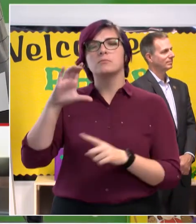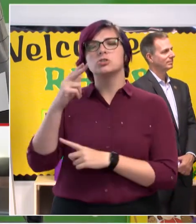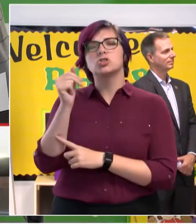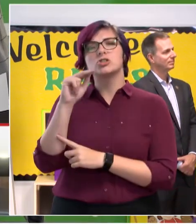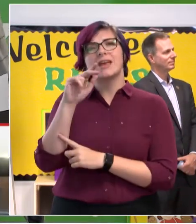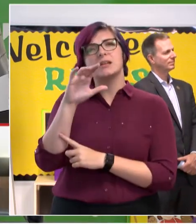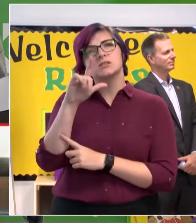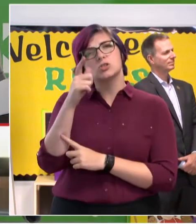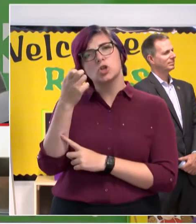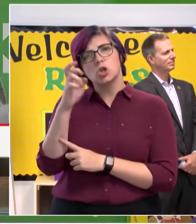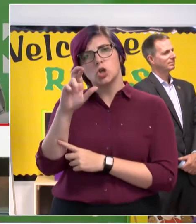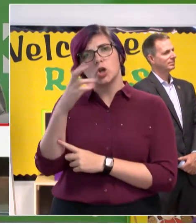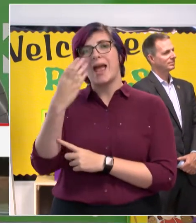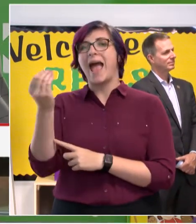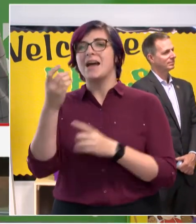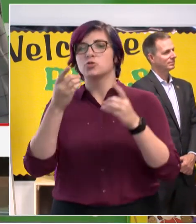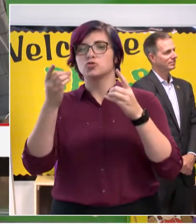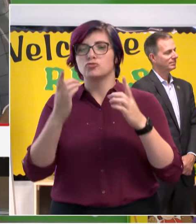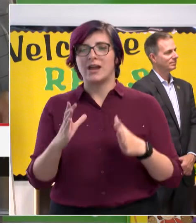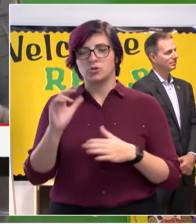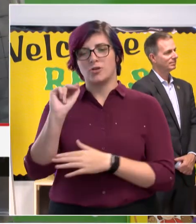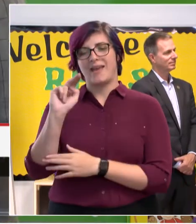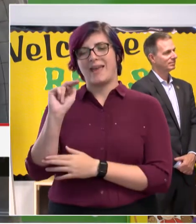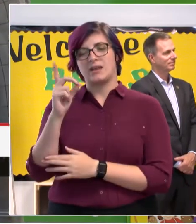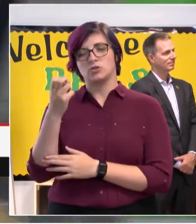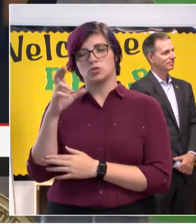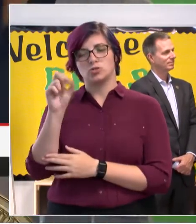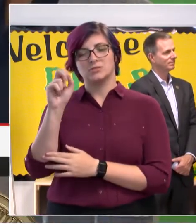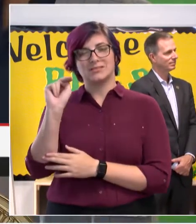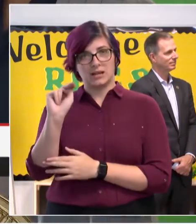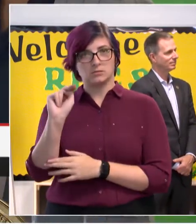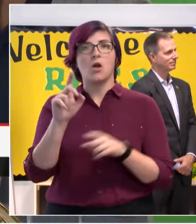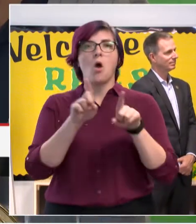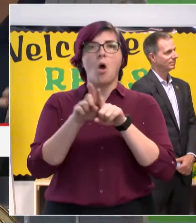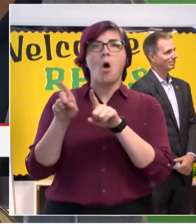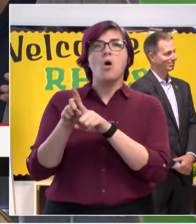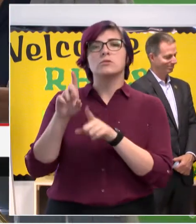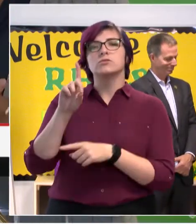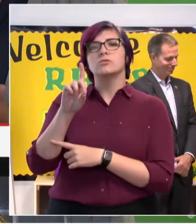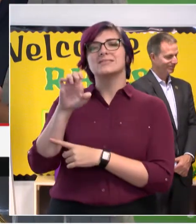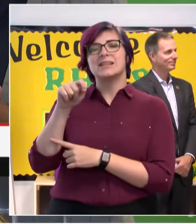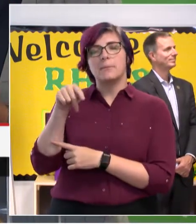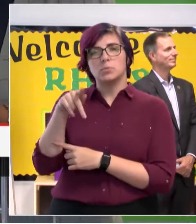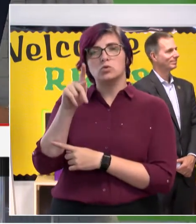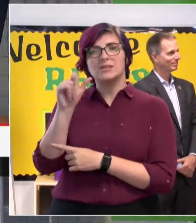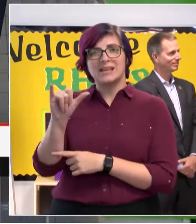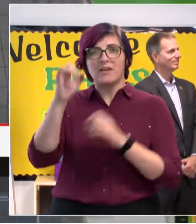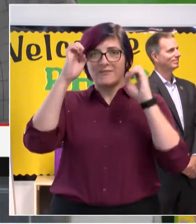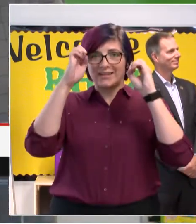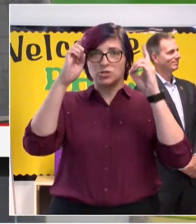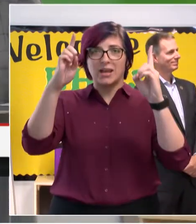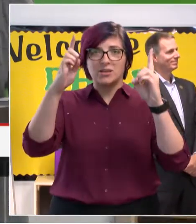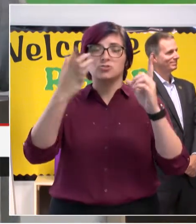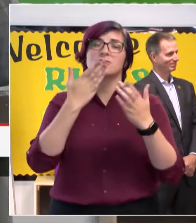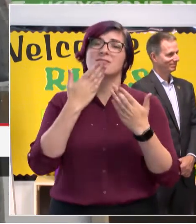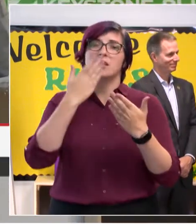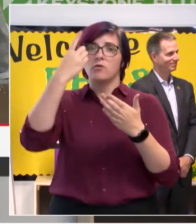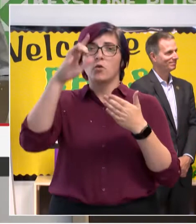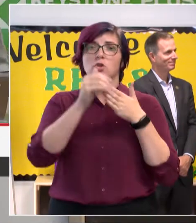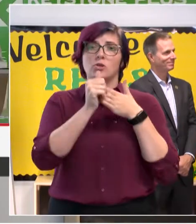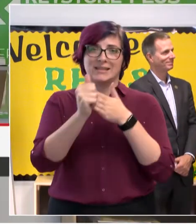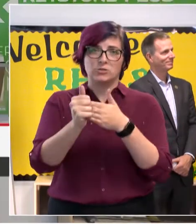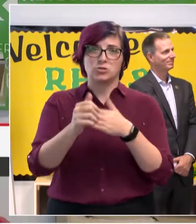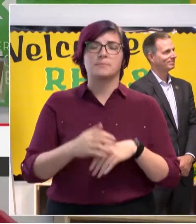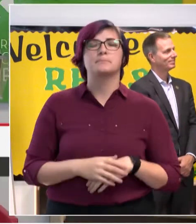Director Anderson, but I want to acknowledge the Deputy Mayor for Education, Paul Kine. Thank you, Paul, for your leadership,